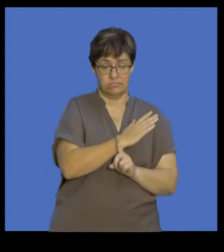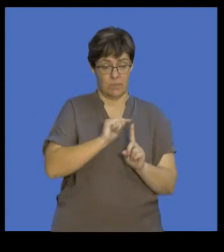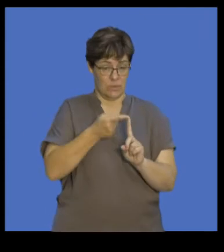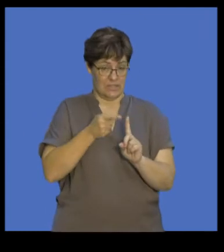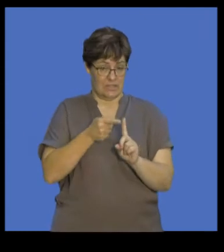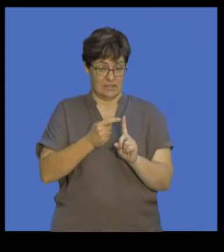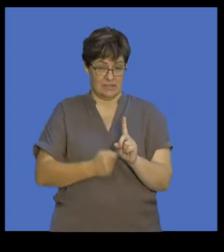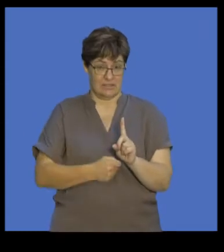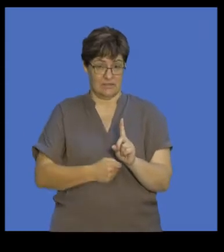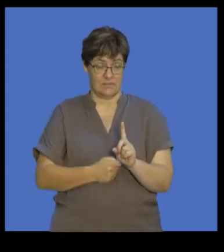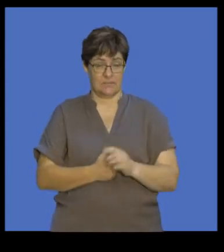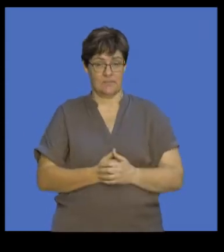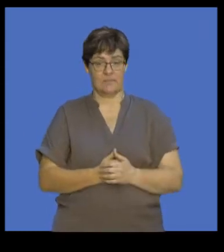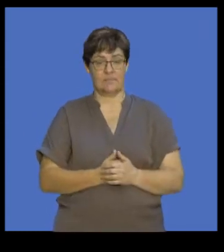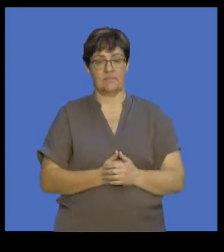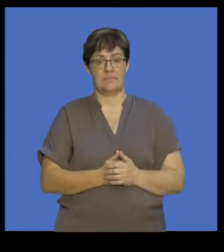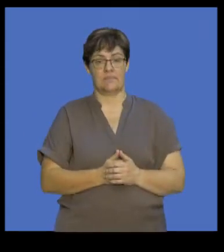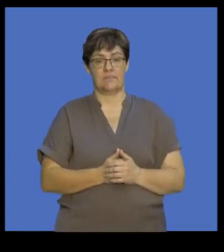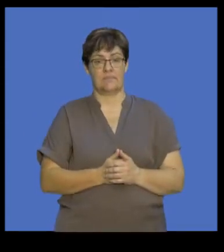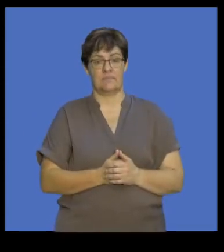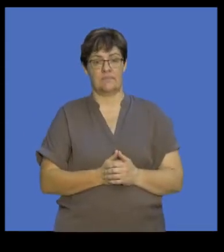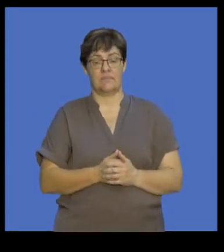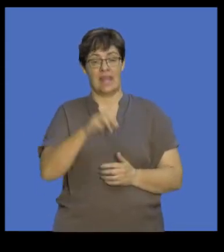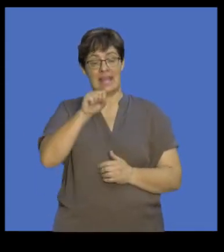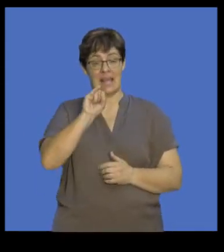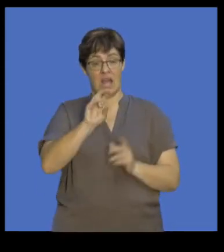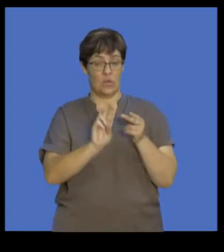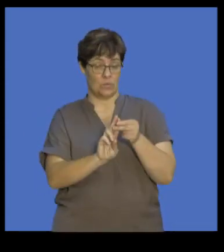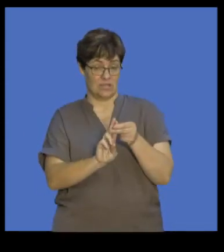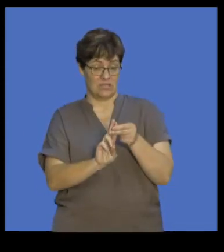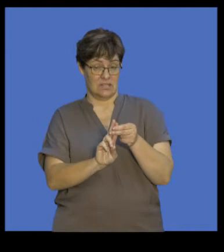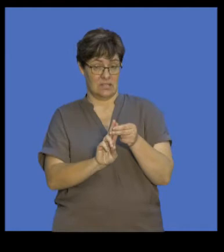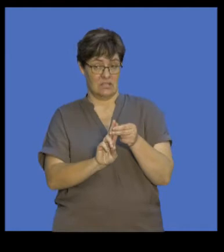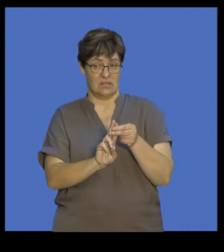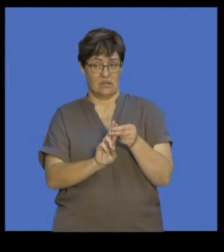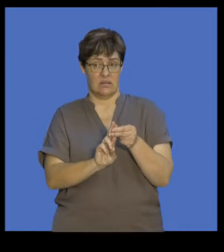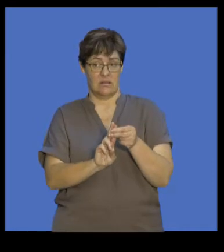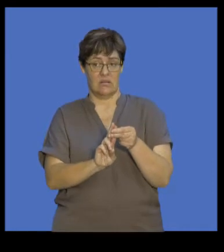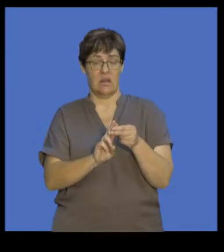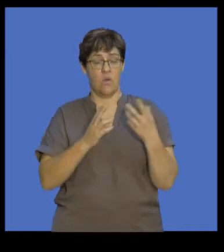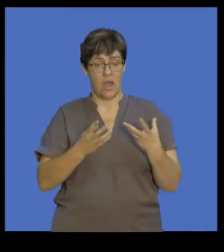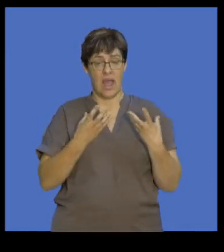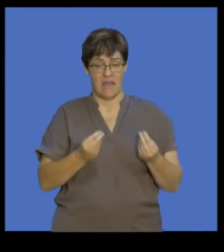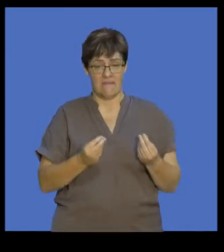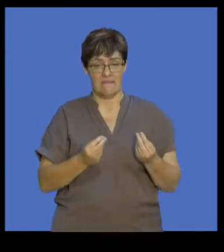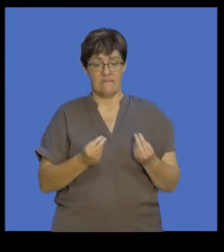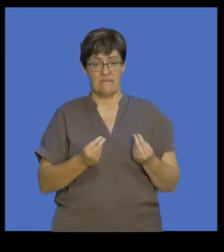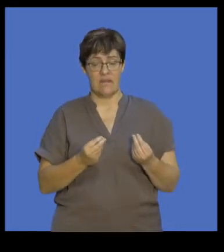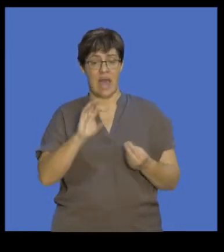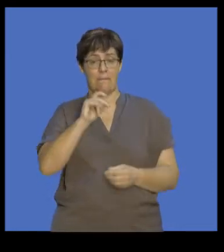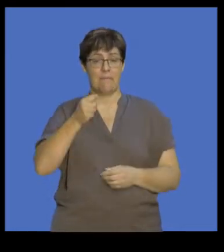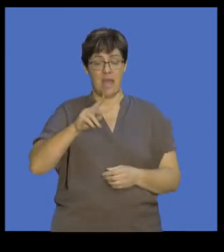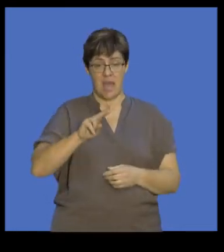charge passes through a point. So time is in seconds. Then the SI unit, by definition, when do we have